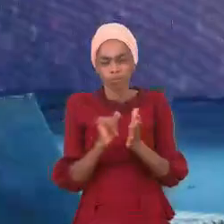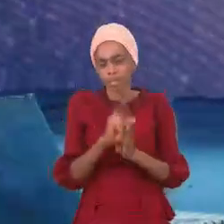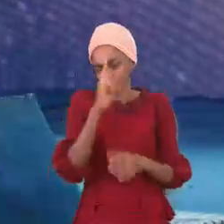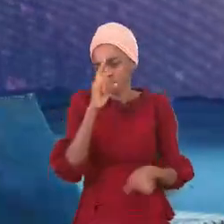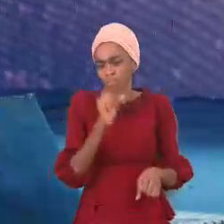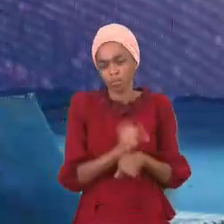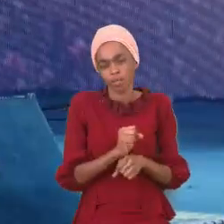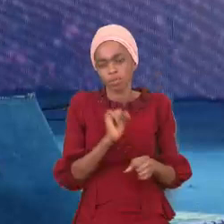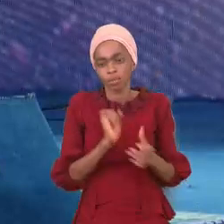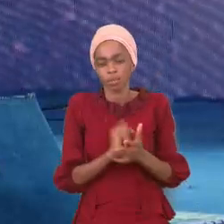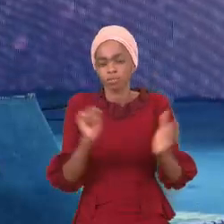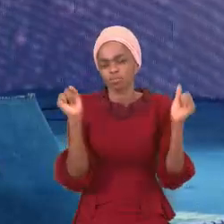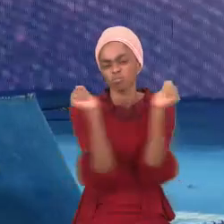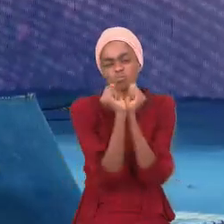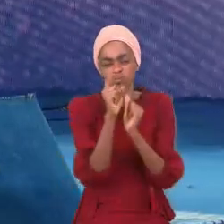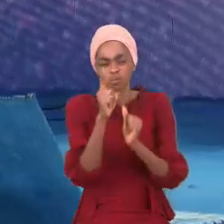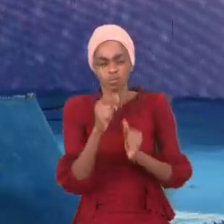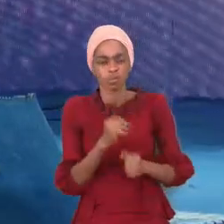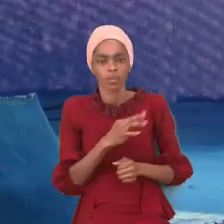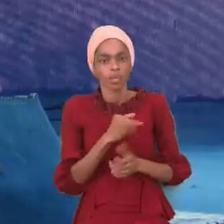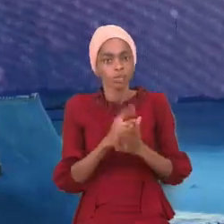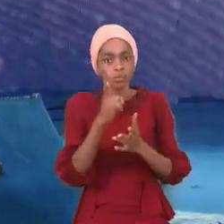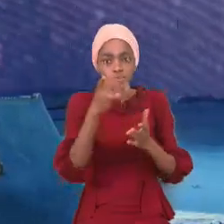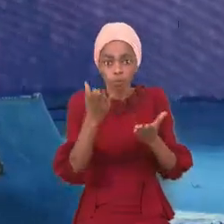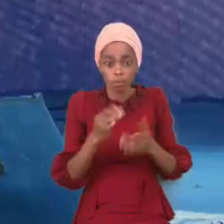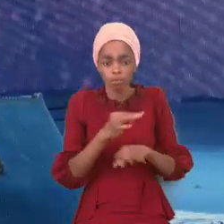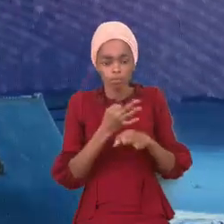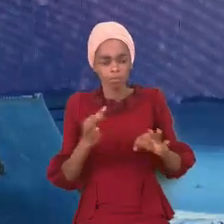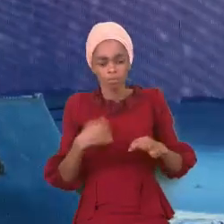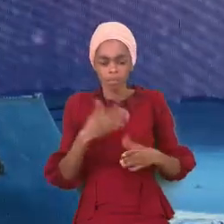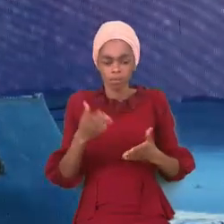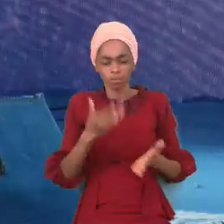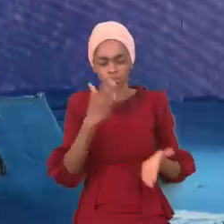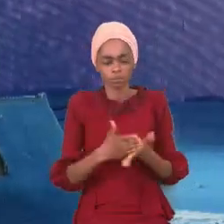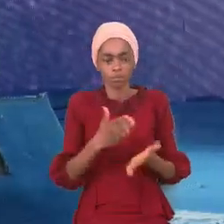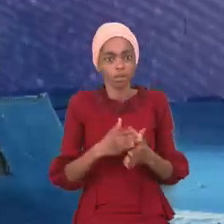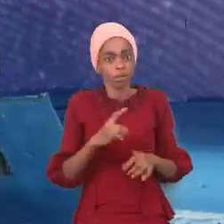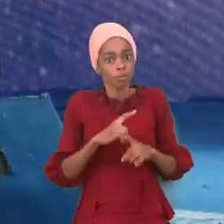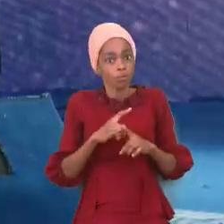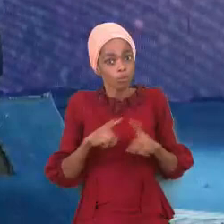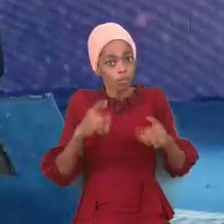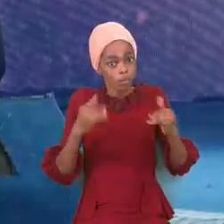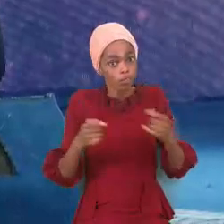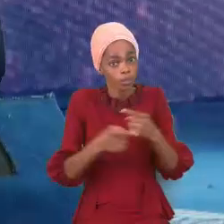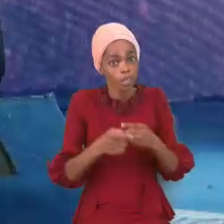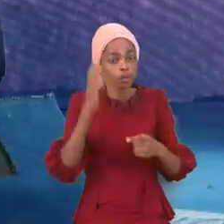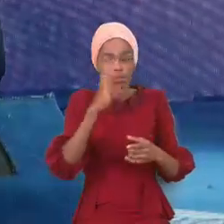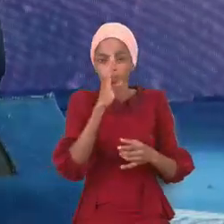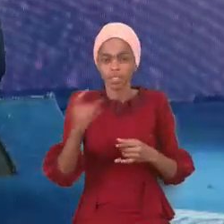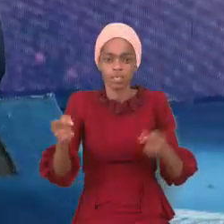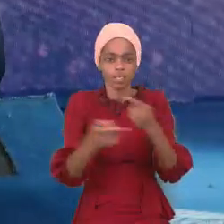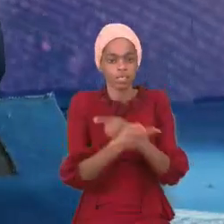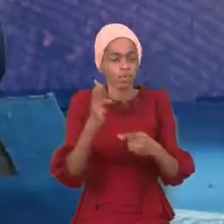that enslaved you, that you wanted to be free, you could not be free. Today will be the day, will be